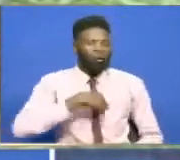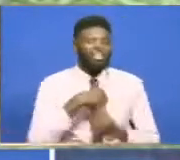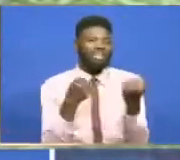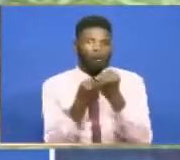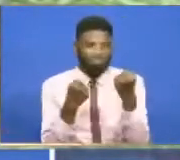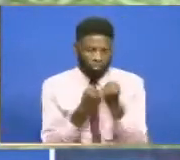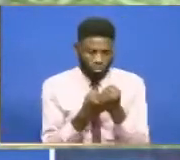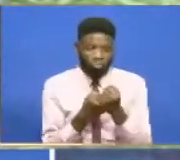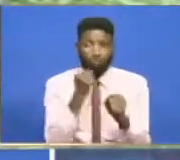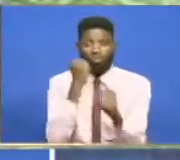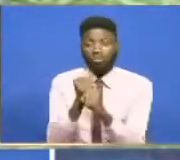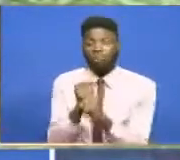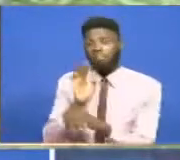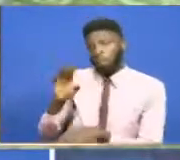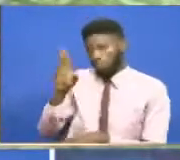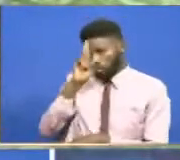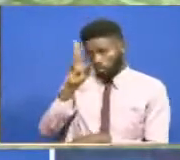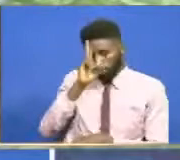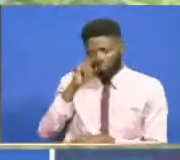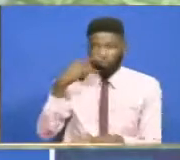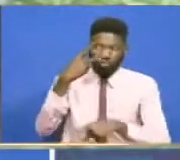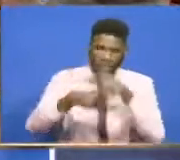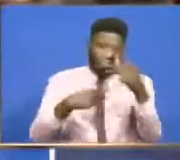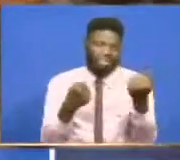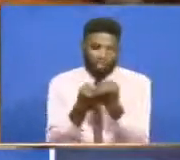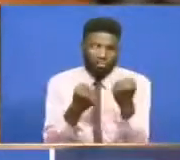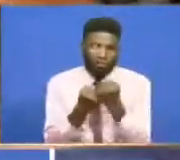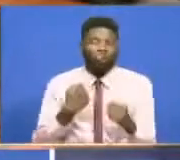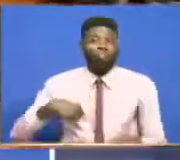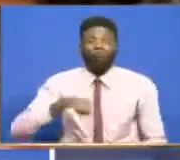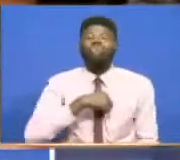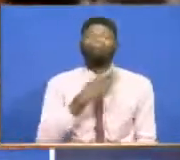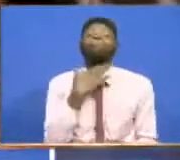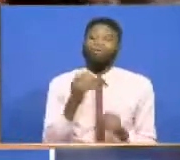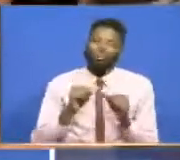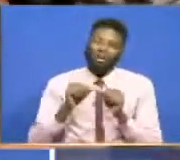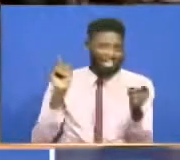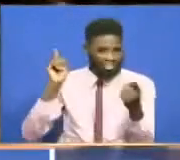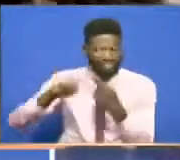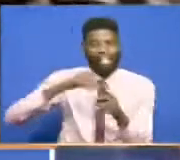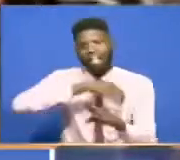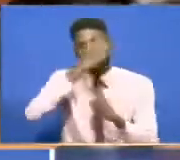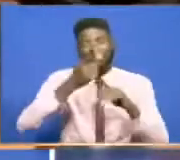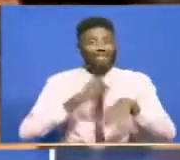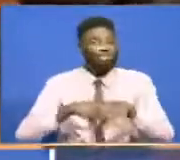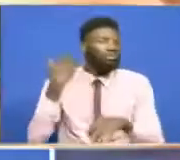process, and let it continue to its end when all these bandits have been